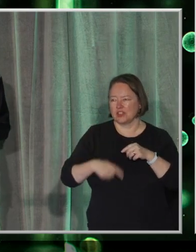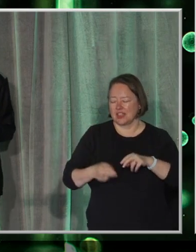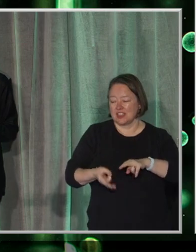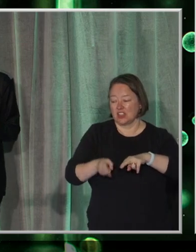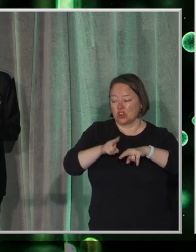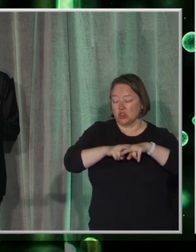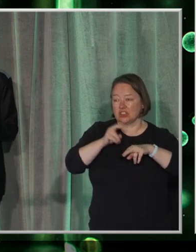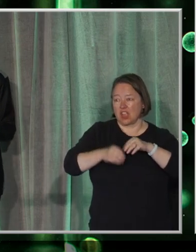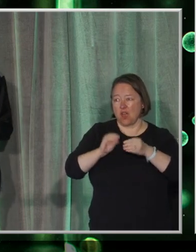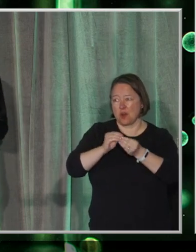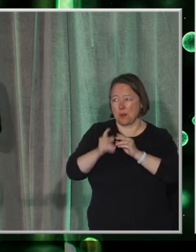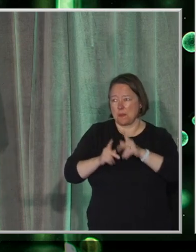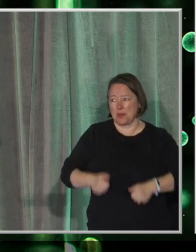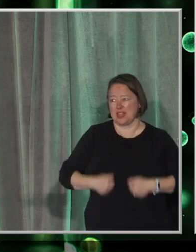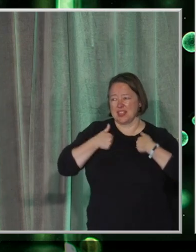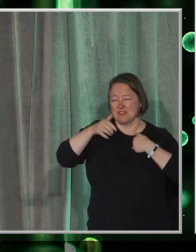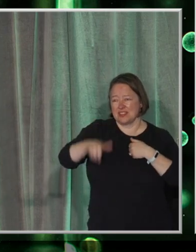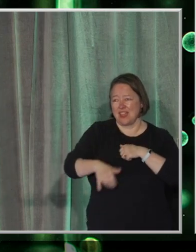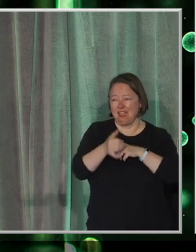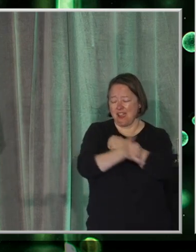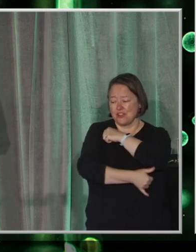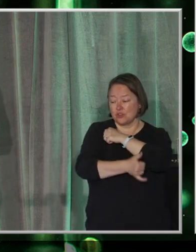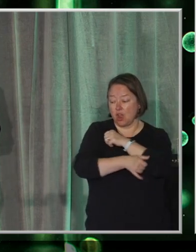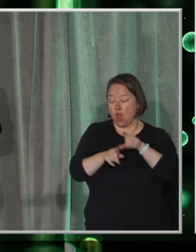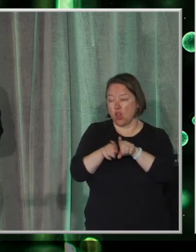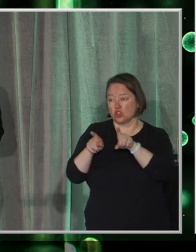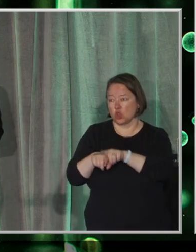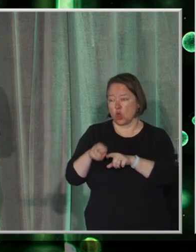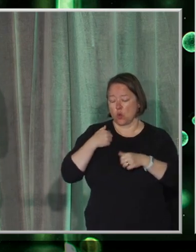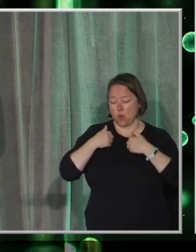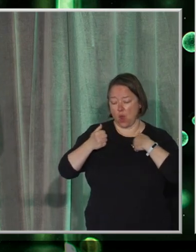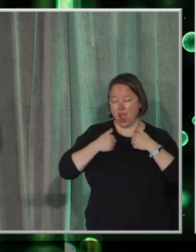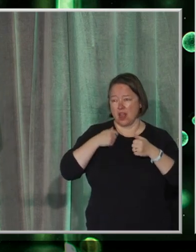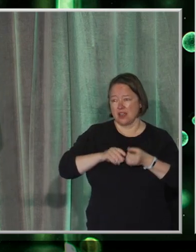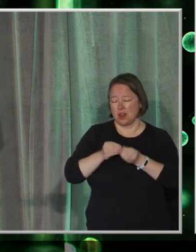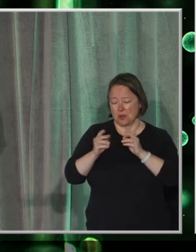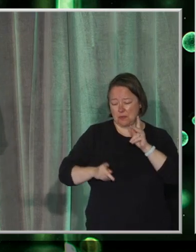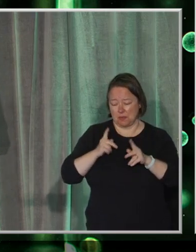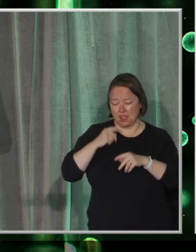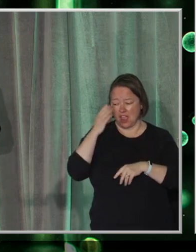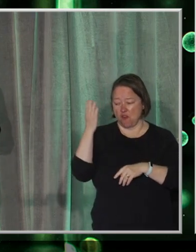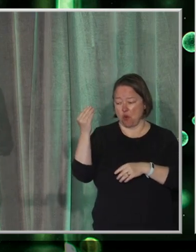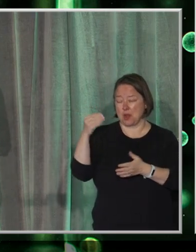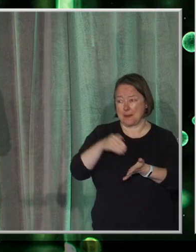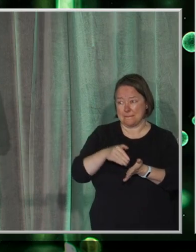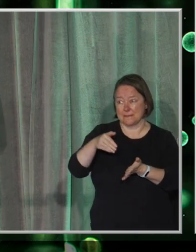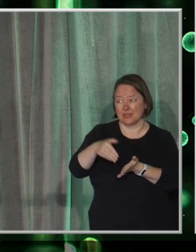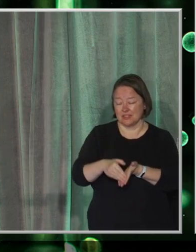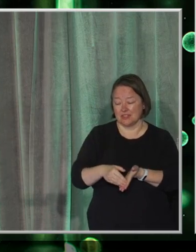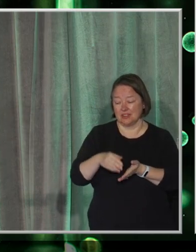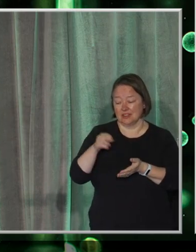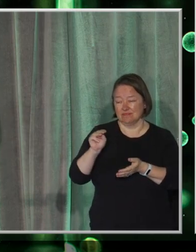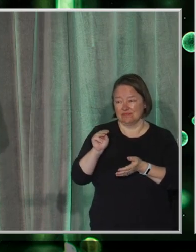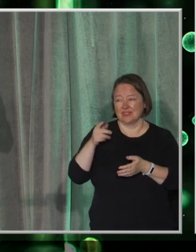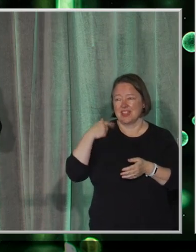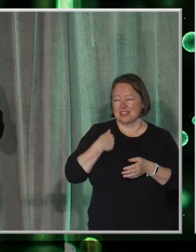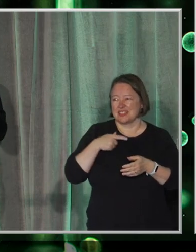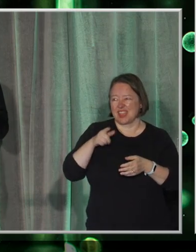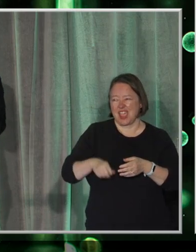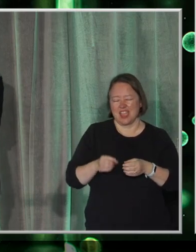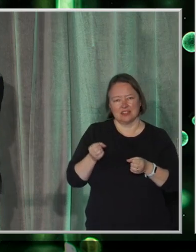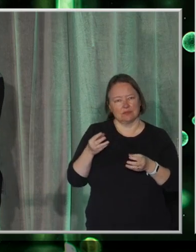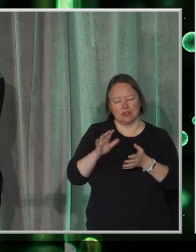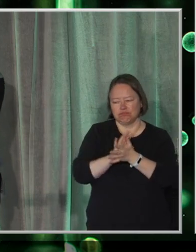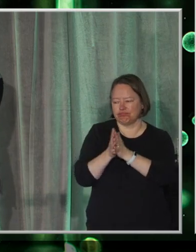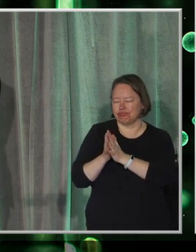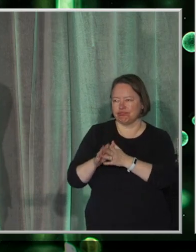human population. Currently, at the small size of Rwanda, it supports the population of 13 million, one of the dense populated countries in Africa. And